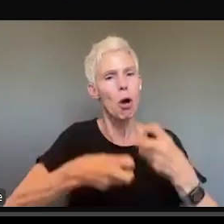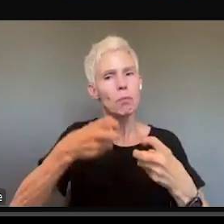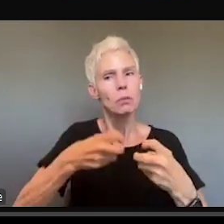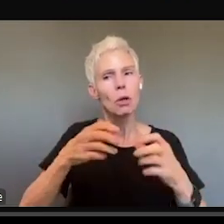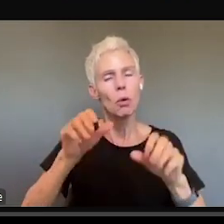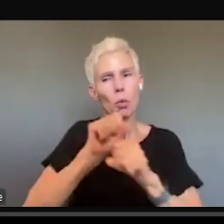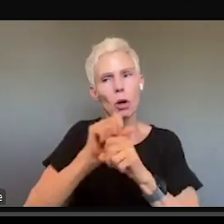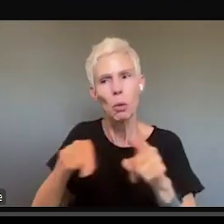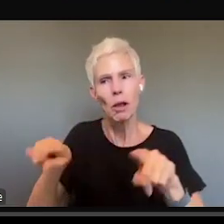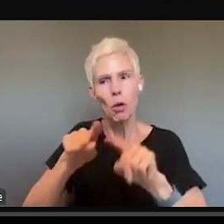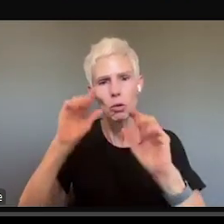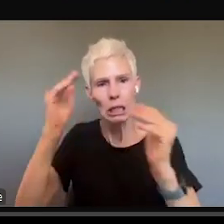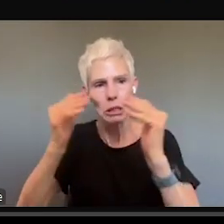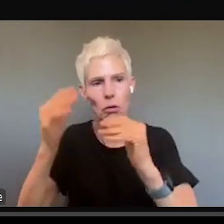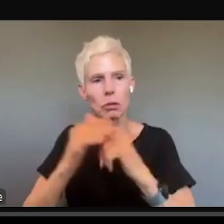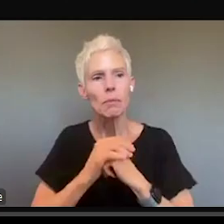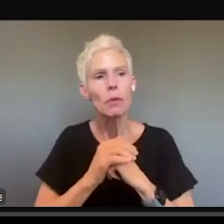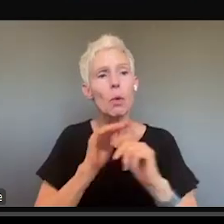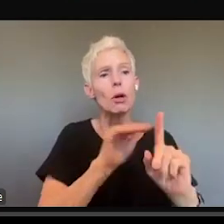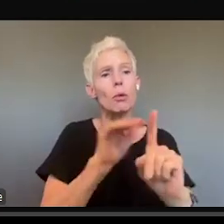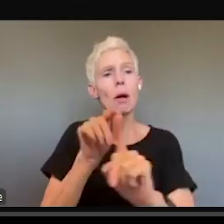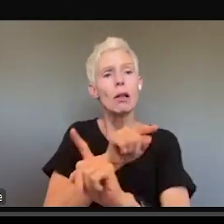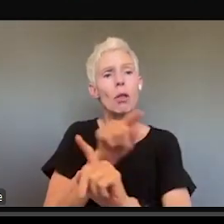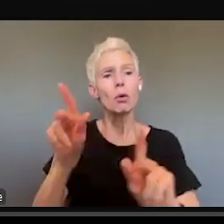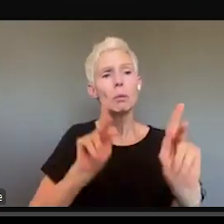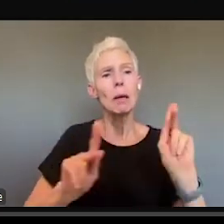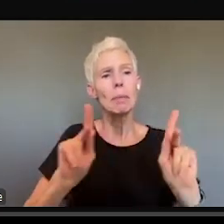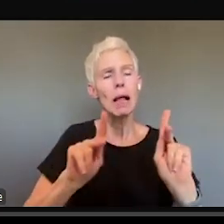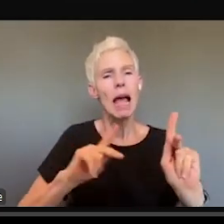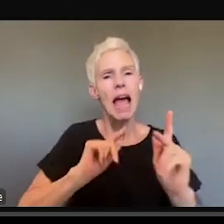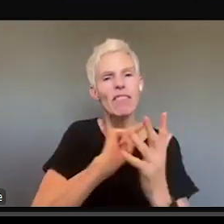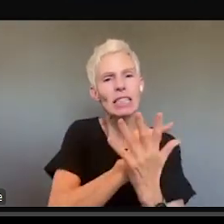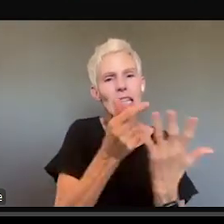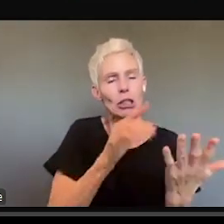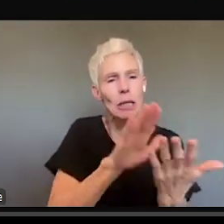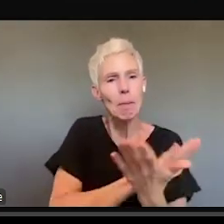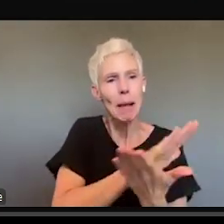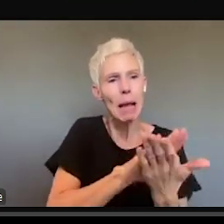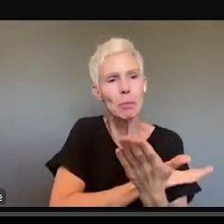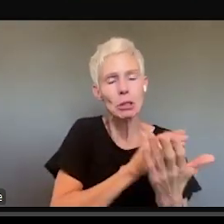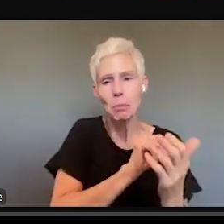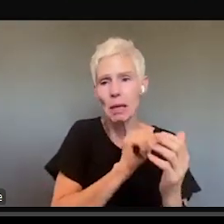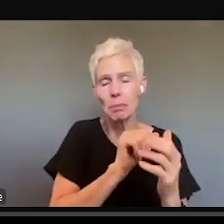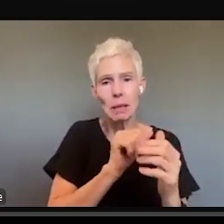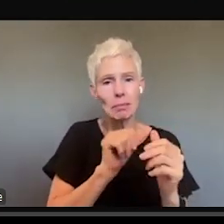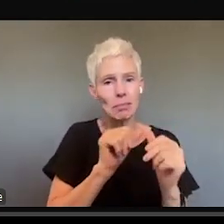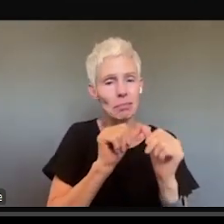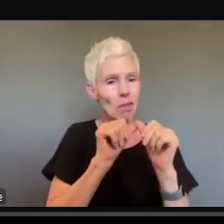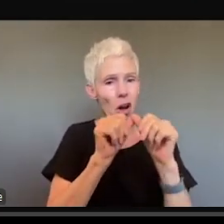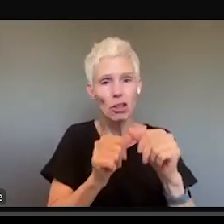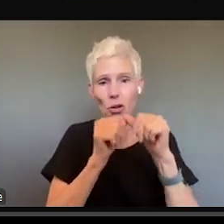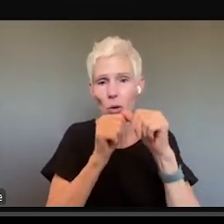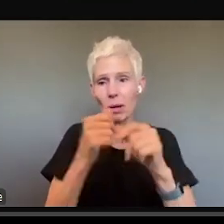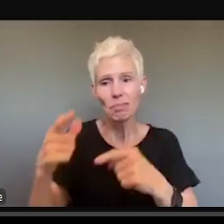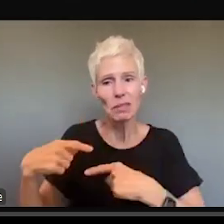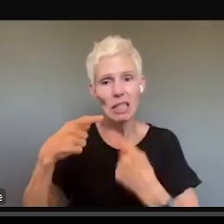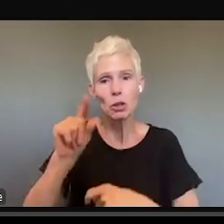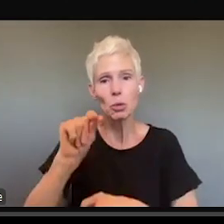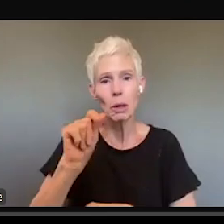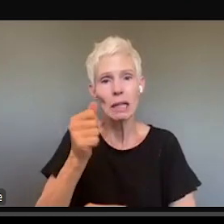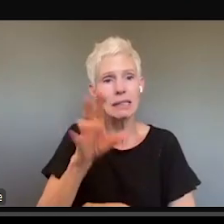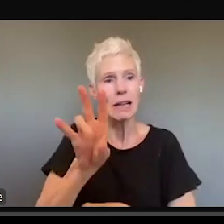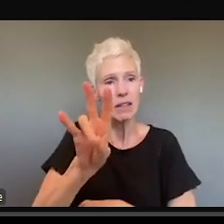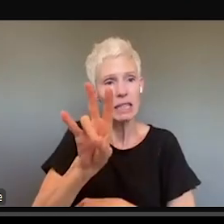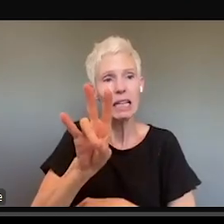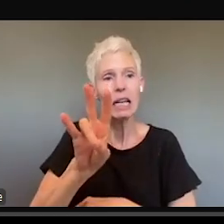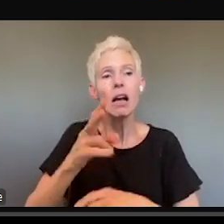And just to remind people, we've had this series of papers going since 2017, which we called the Beyond Bed